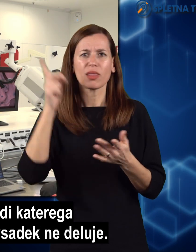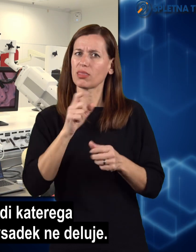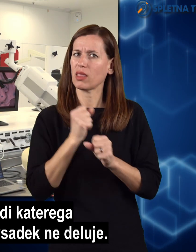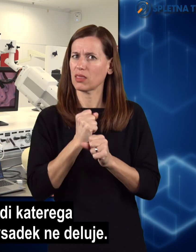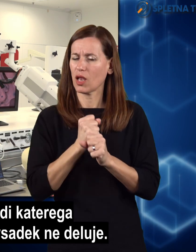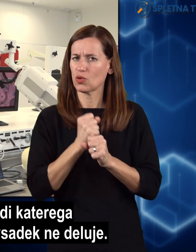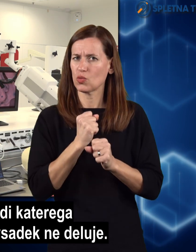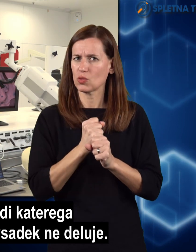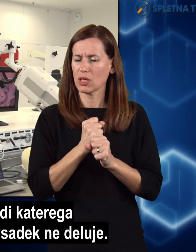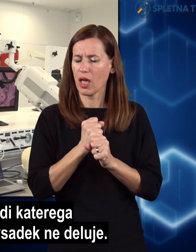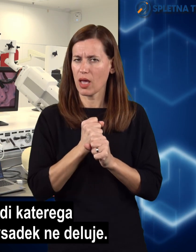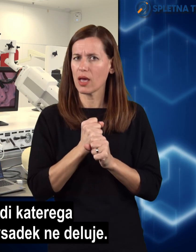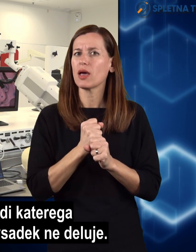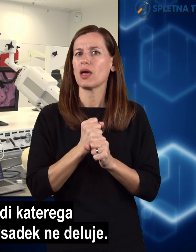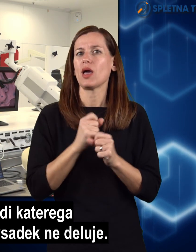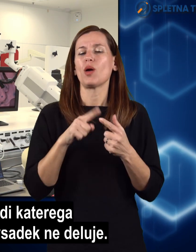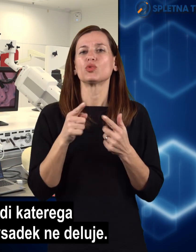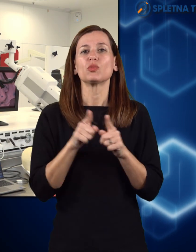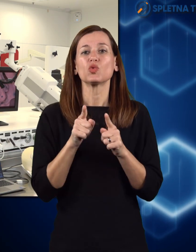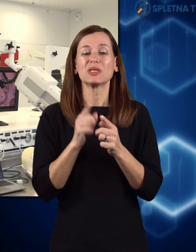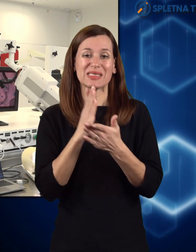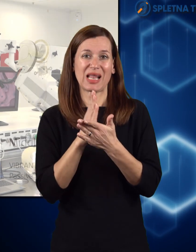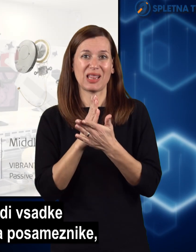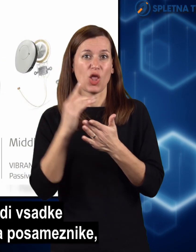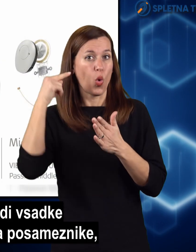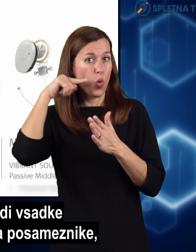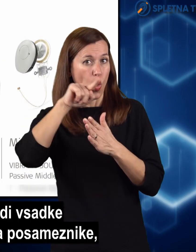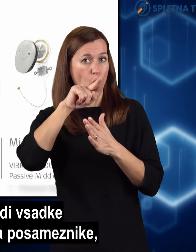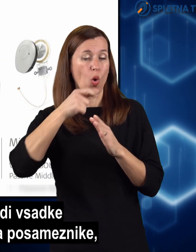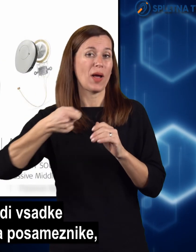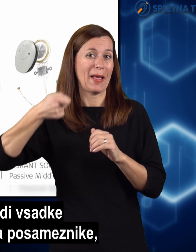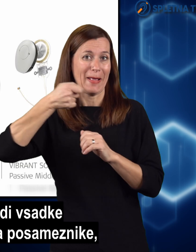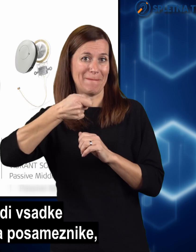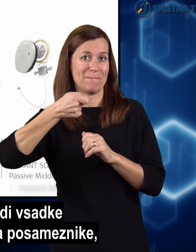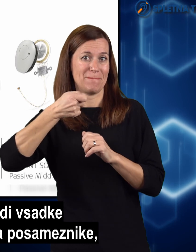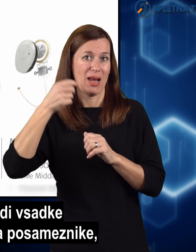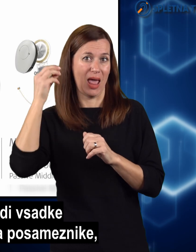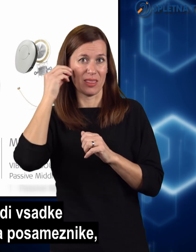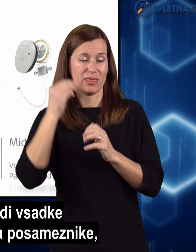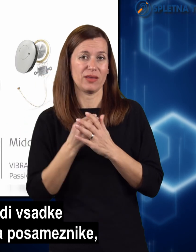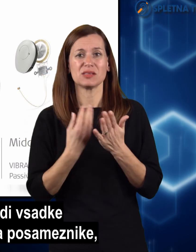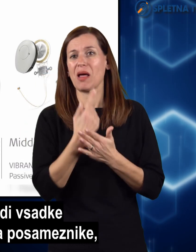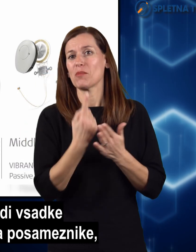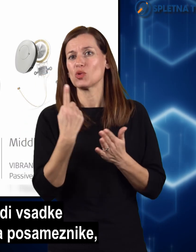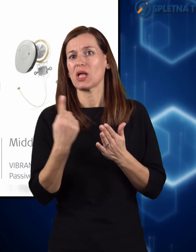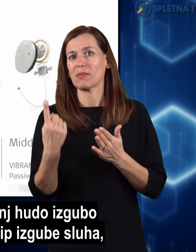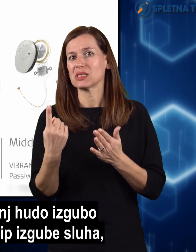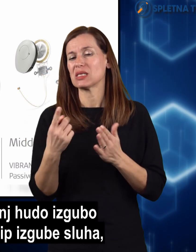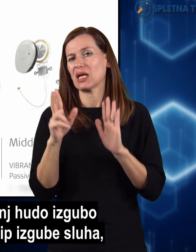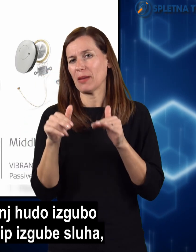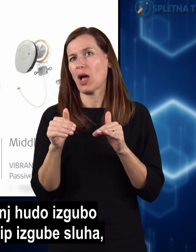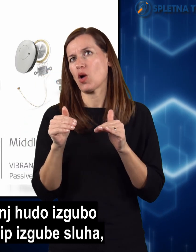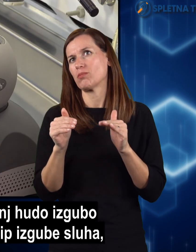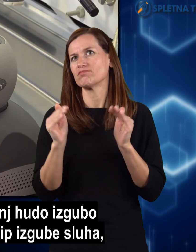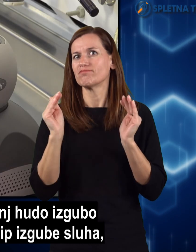reason their cochlea is not functioning. We also make middle ear implants that